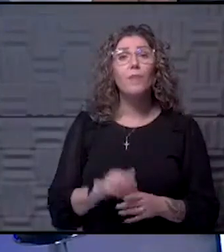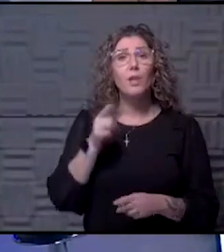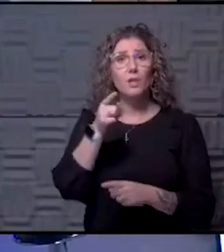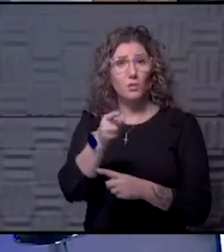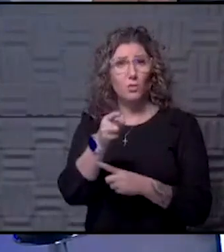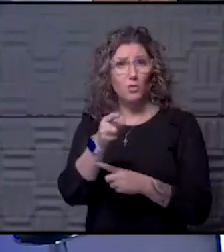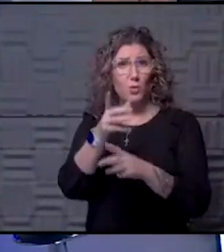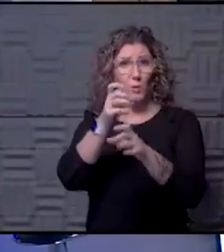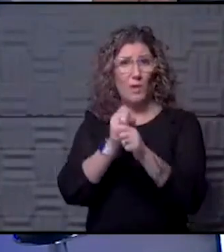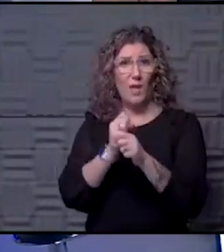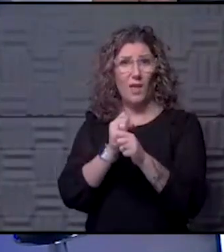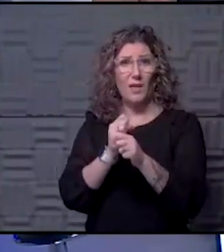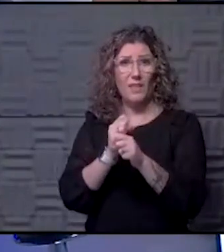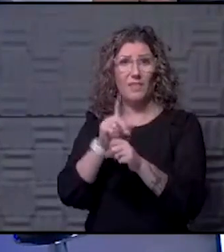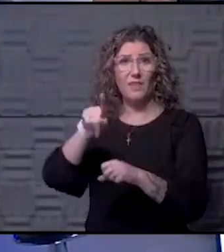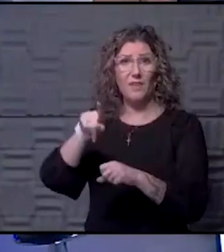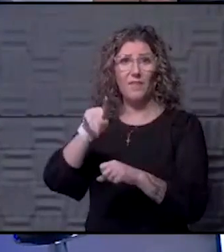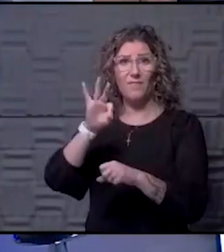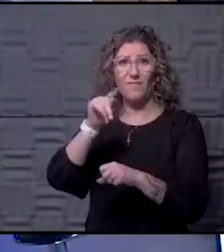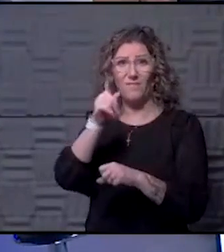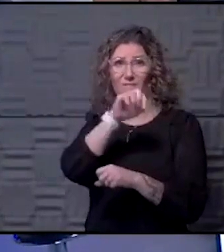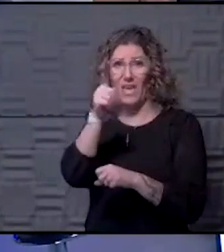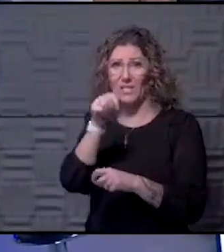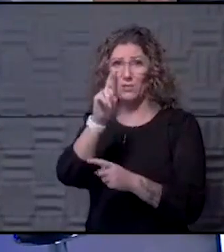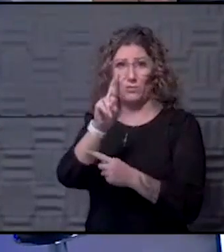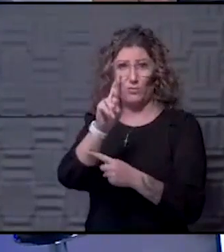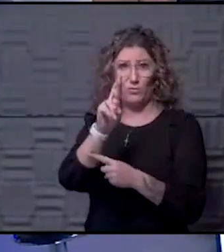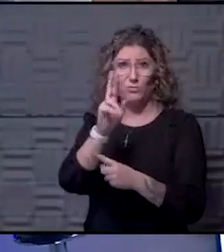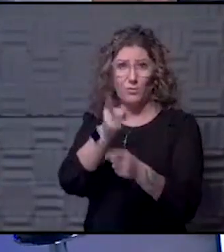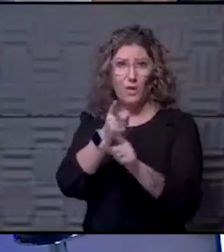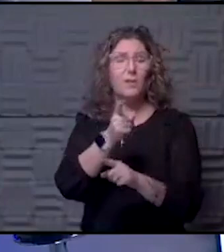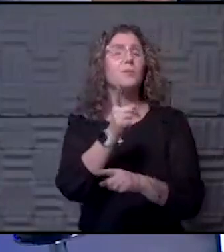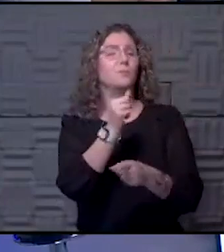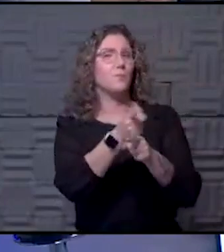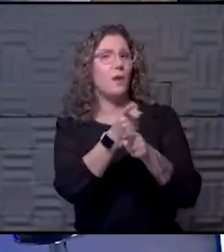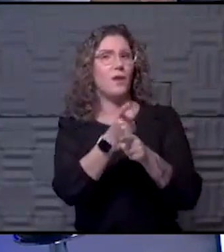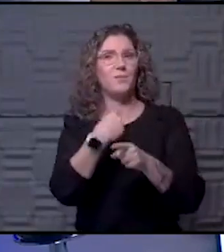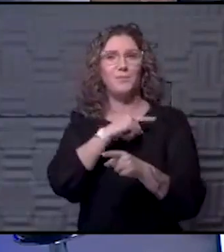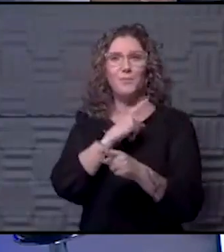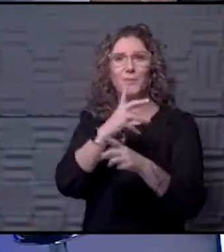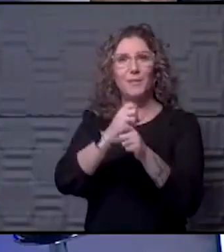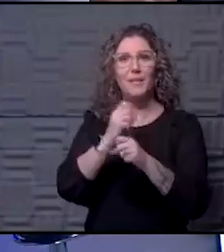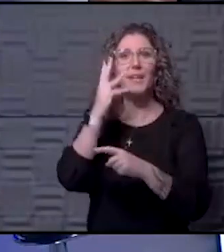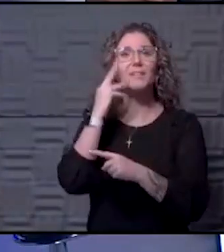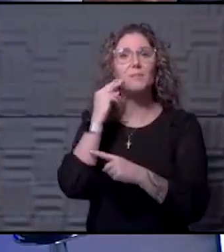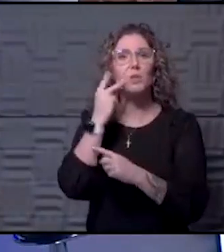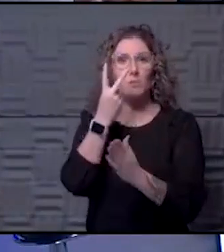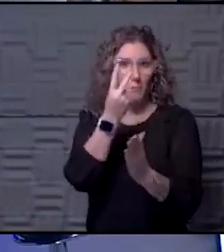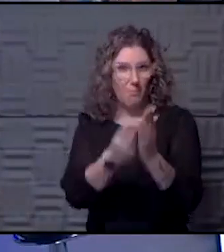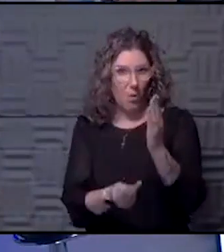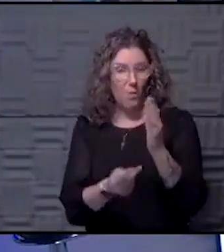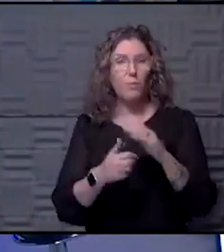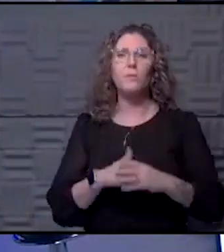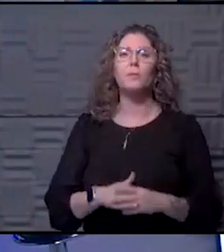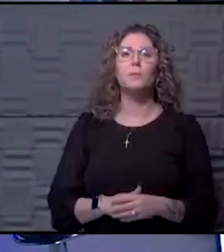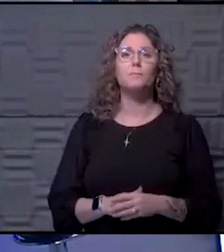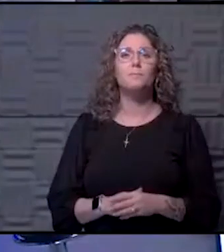recipient of the Pfizer vaccine, correct? Correct, yeah. Yeah, so we're getting experiences with both. I think we've